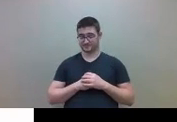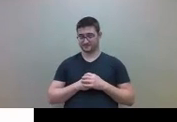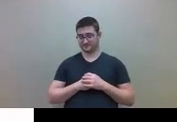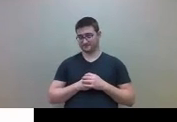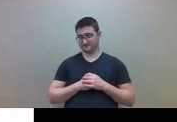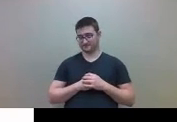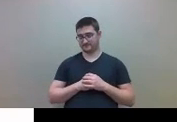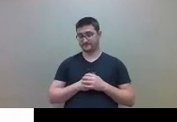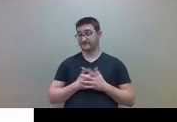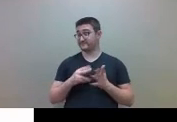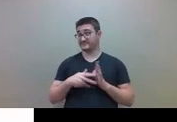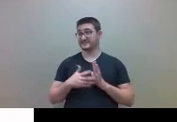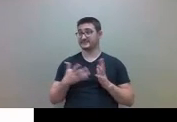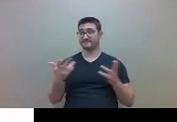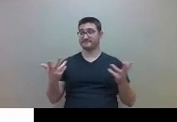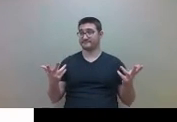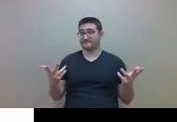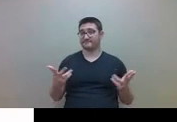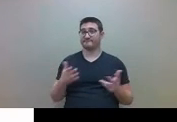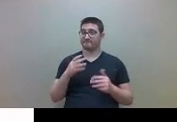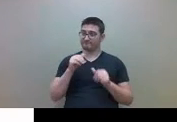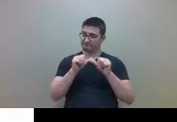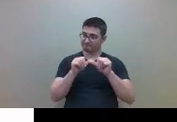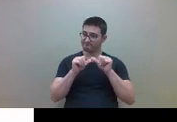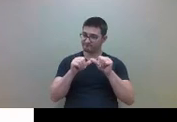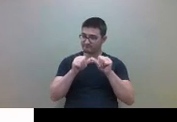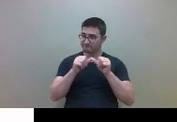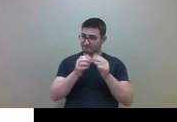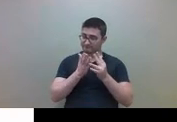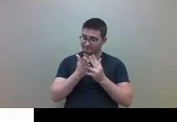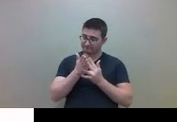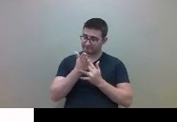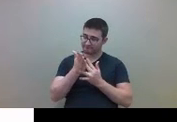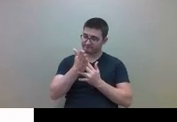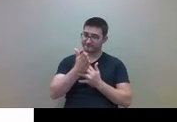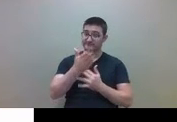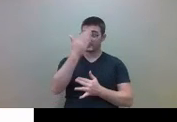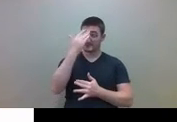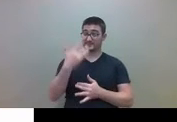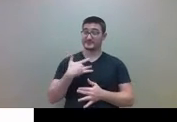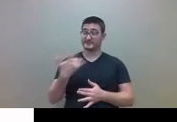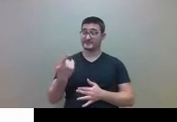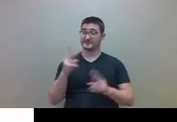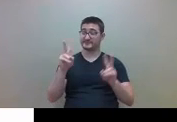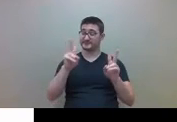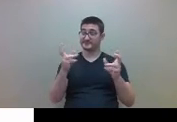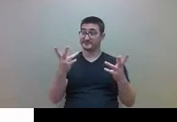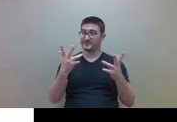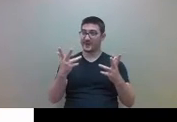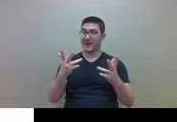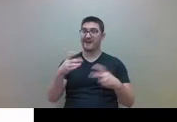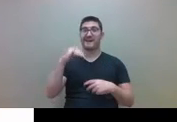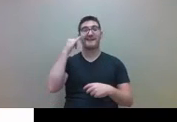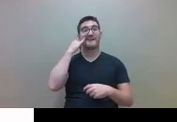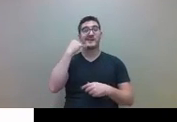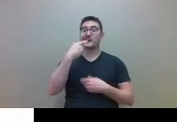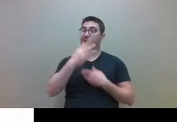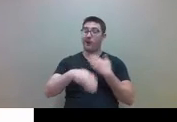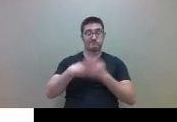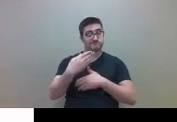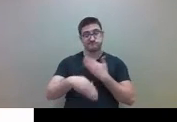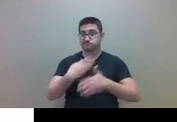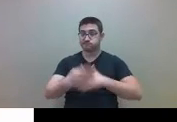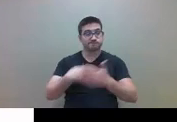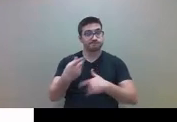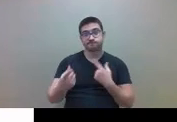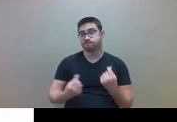it and moving forward. You know, there's a saying I love to say, a rolling stone gathers no moss. So